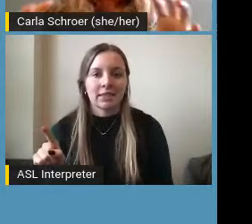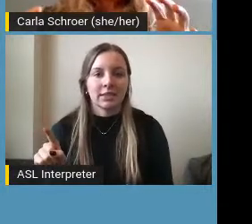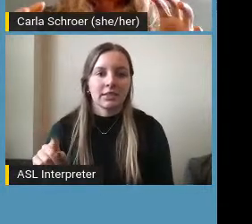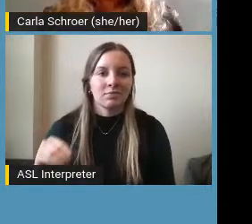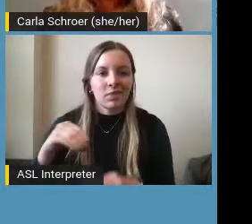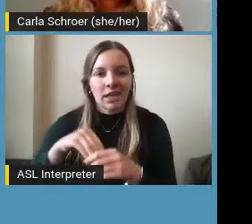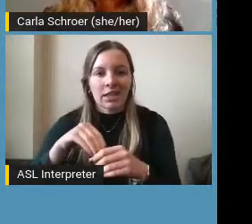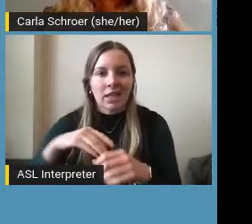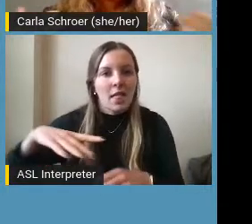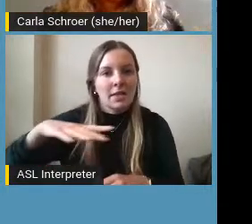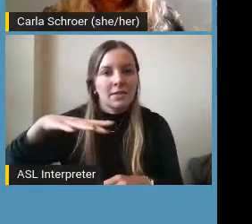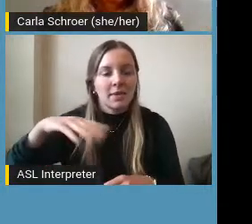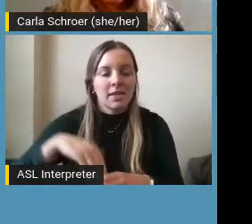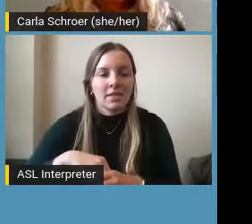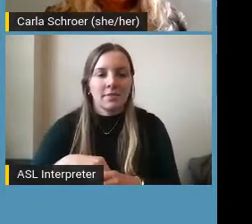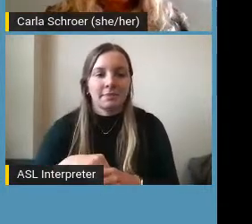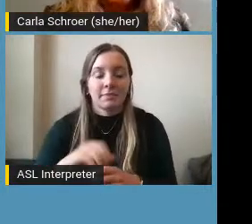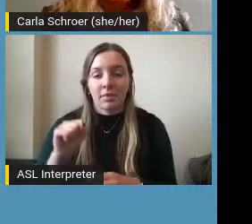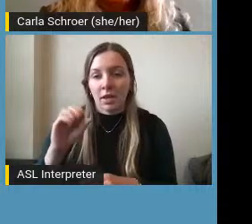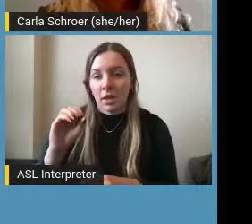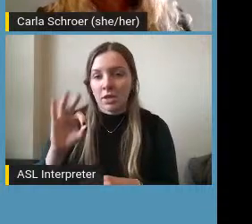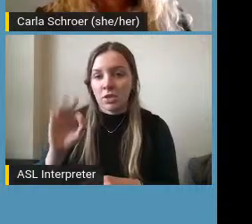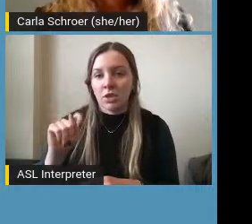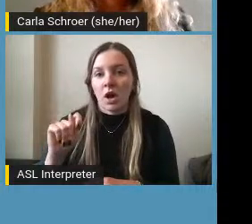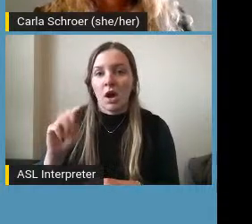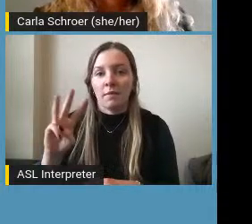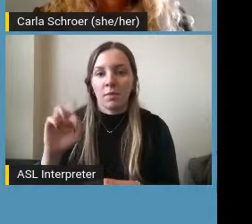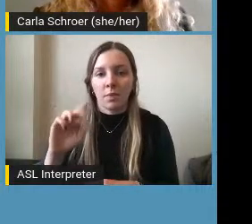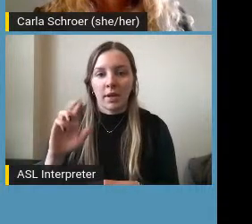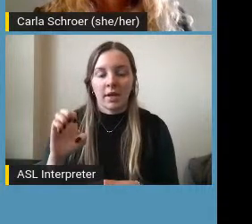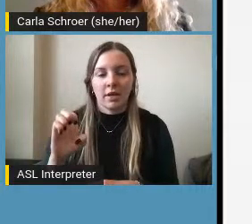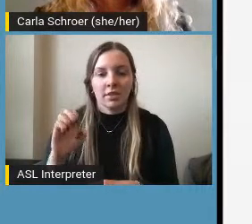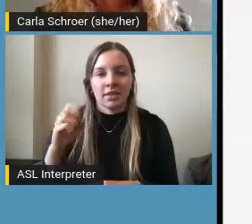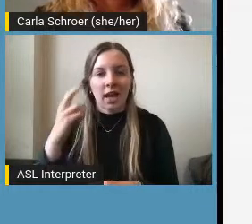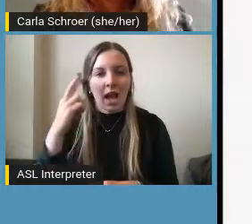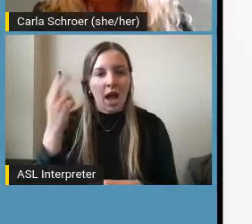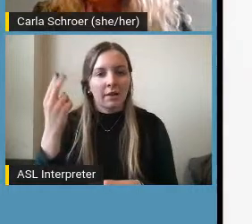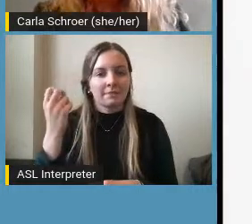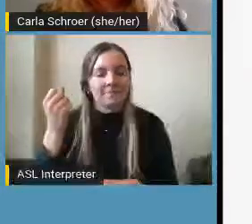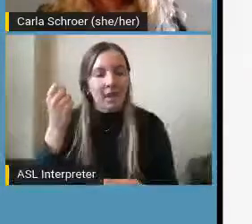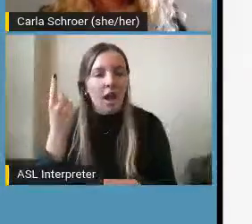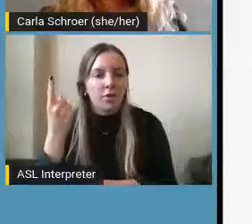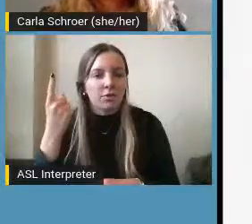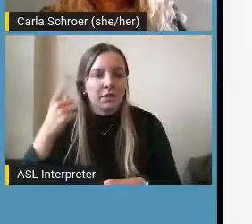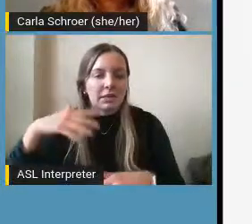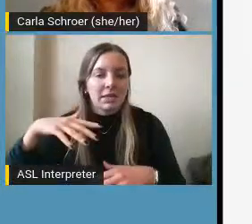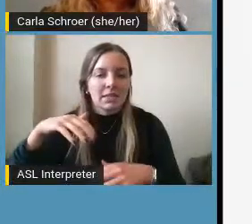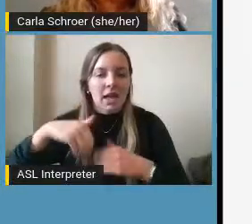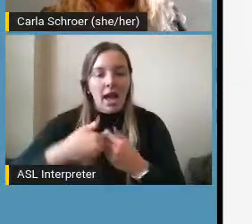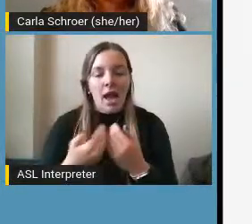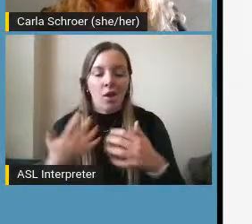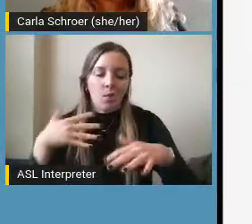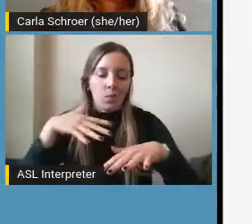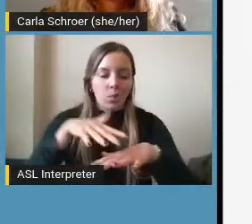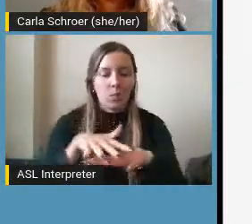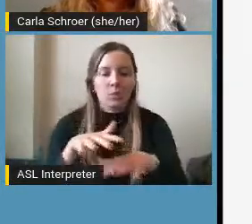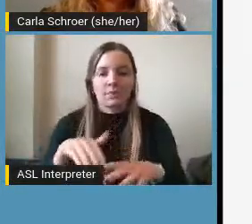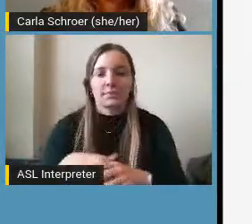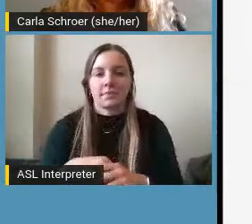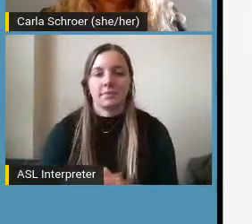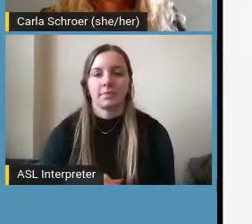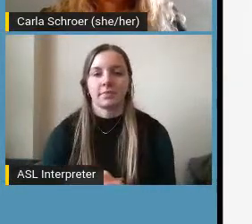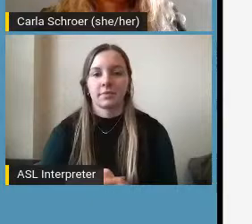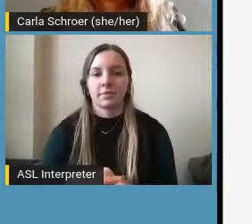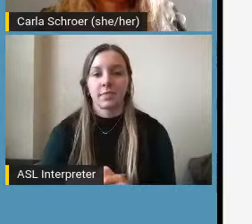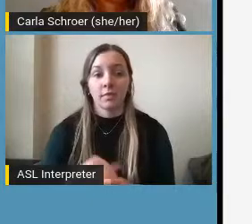the relationship of the images so you can kind of move around. Let me show you a couple of examples. I think we've all seen panoramas. Here's